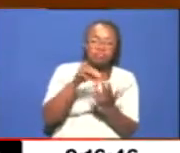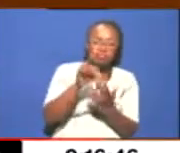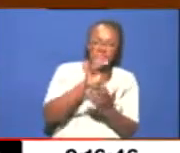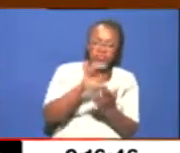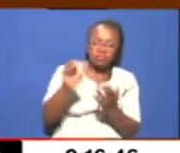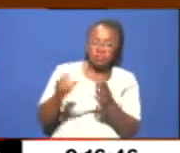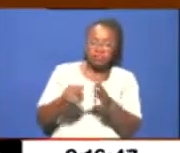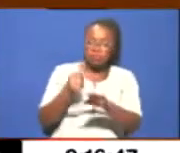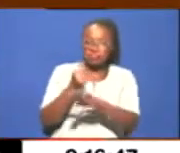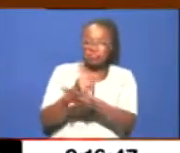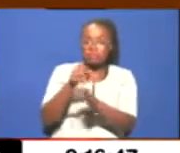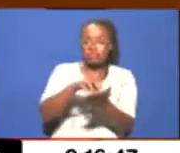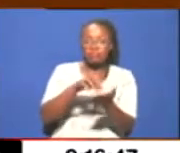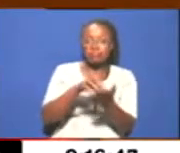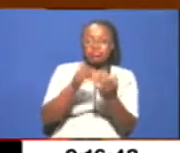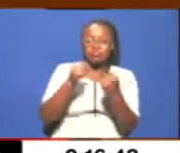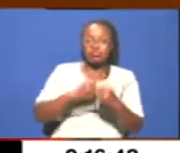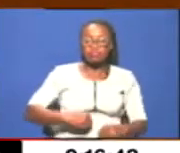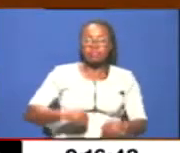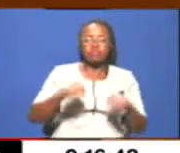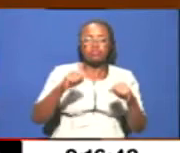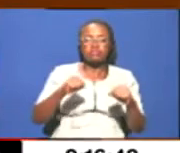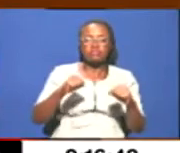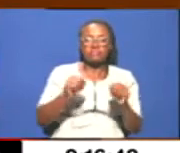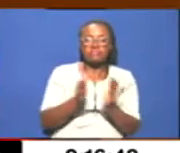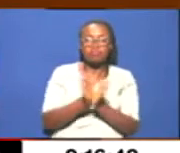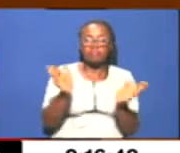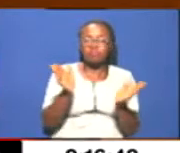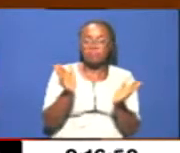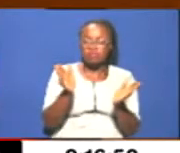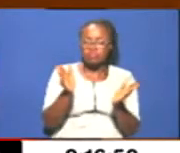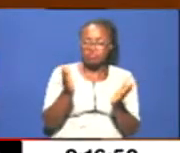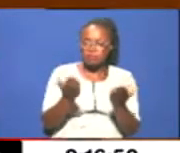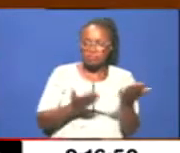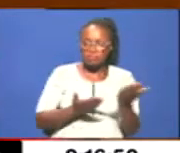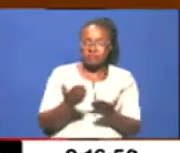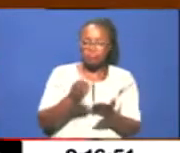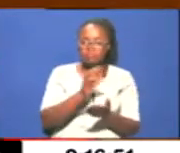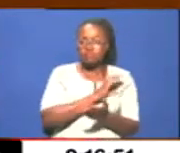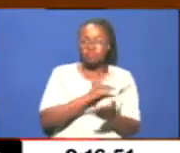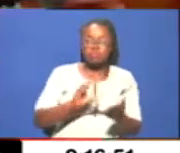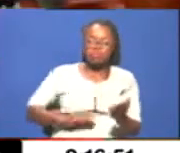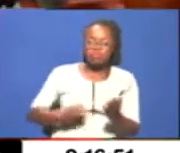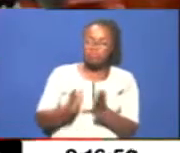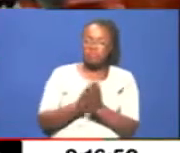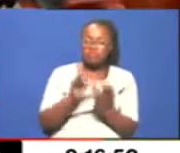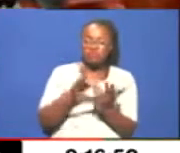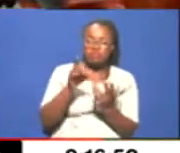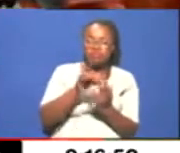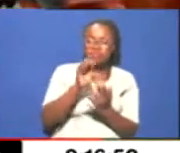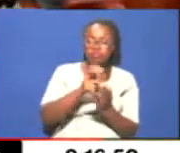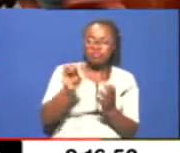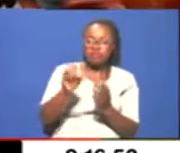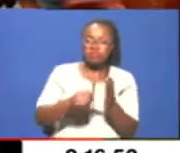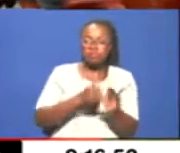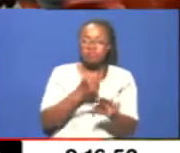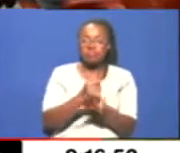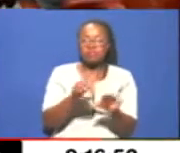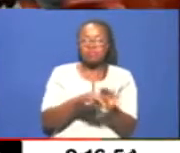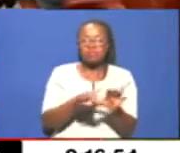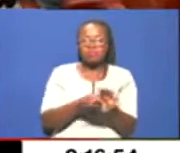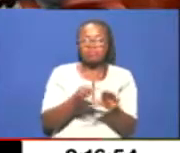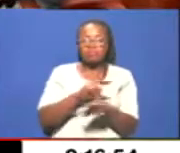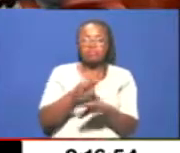to the position of Chairperson Public Service Commission and the nominees for appointment to the positions of members of the